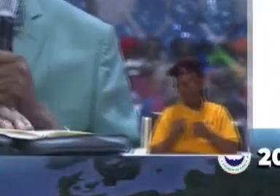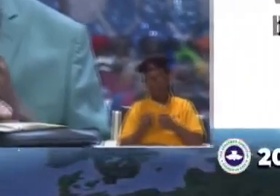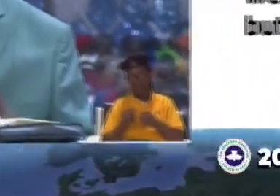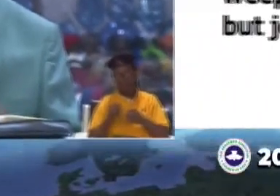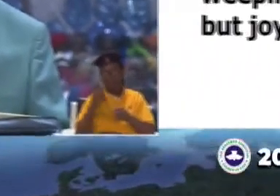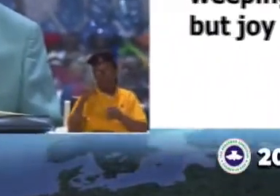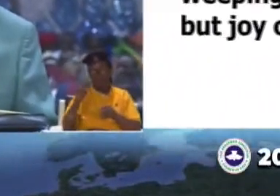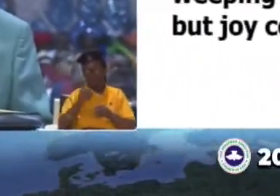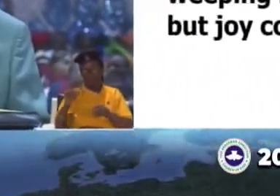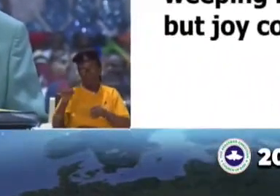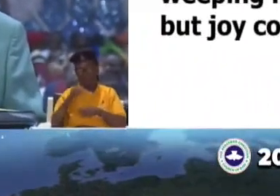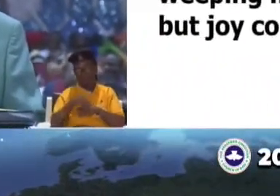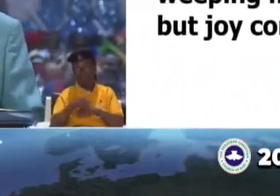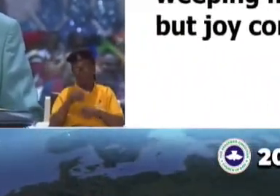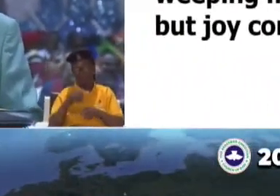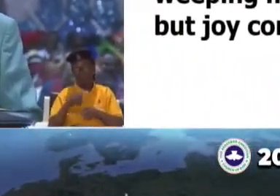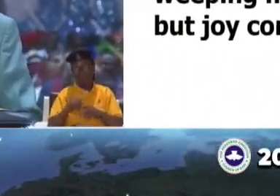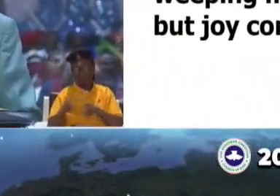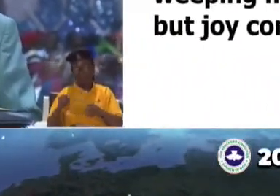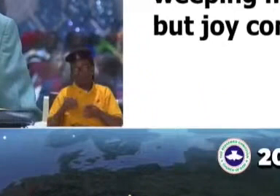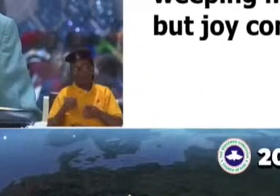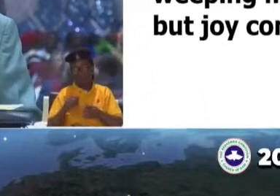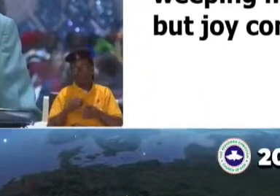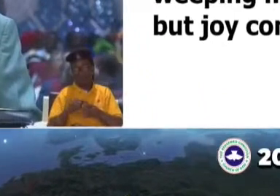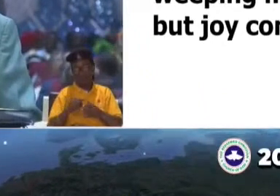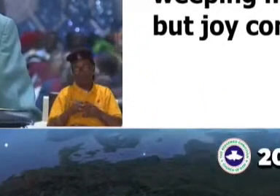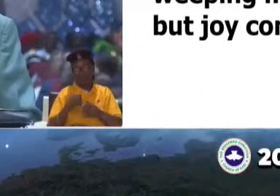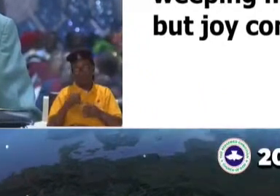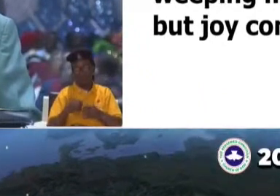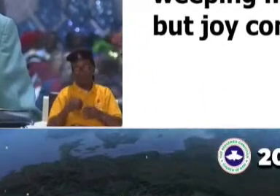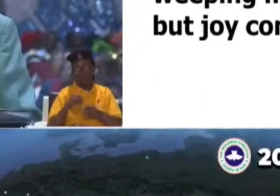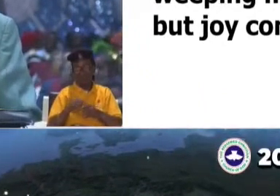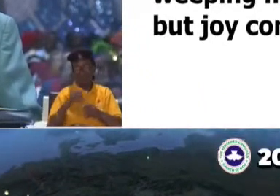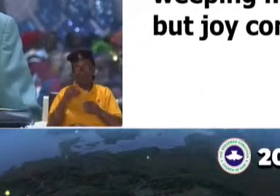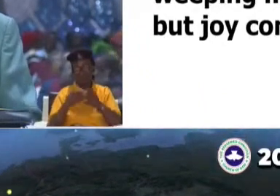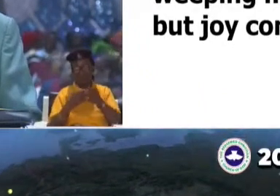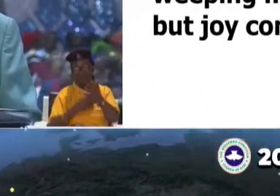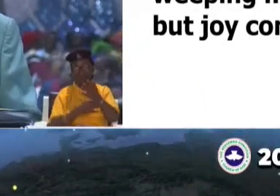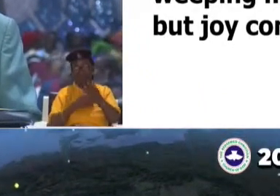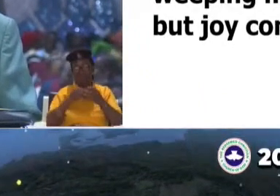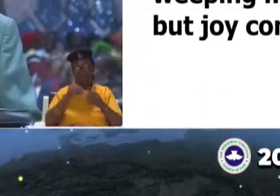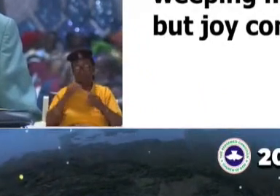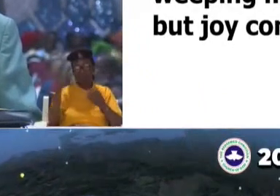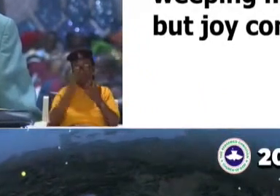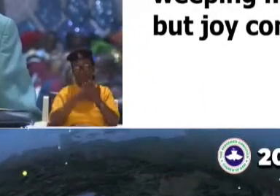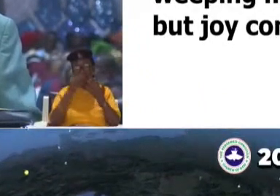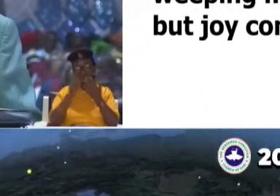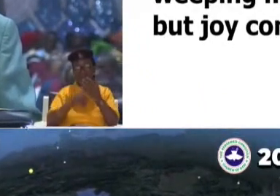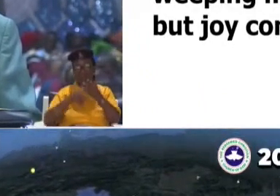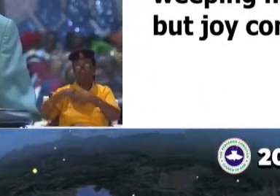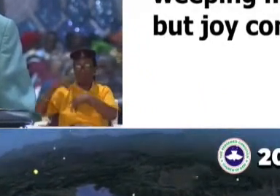but joy comes in the morning. Darkness go